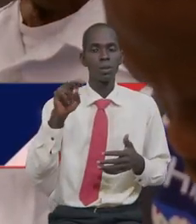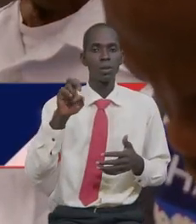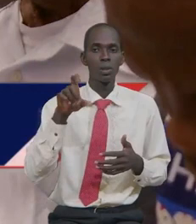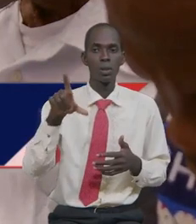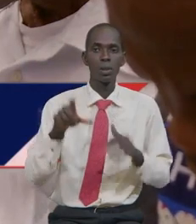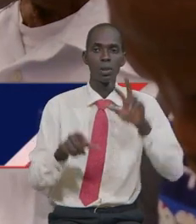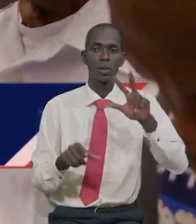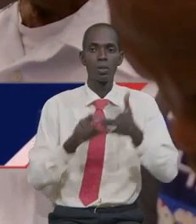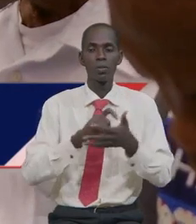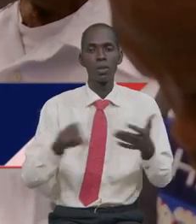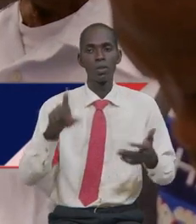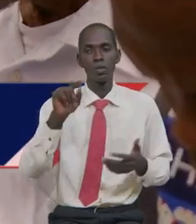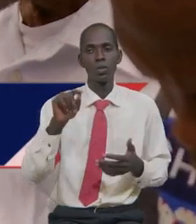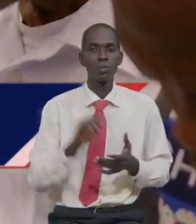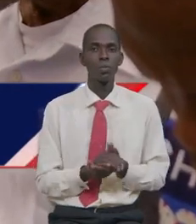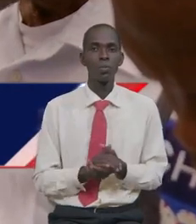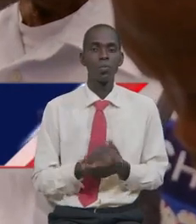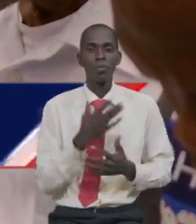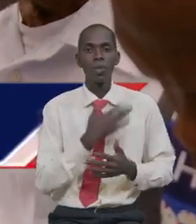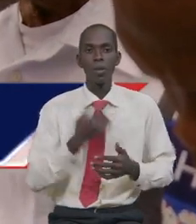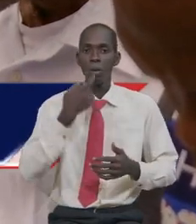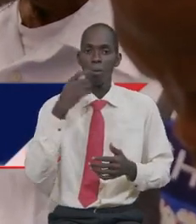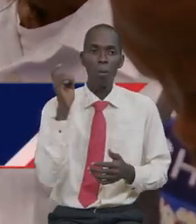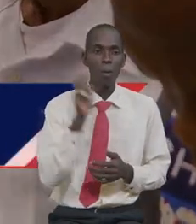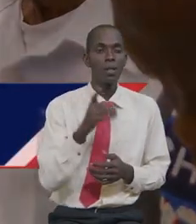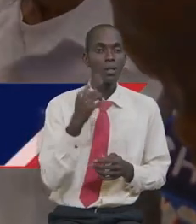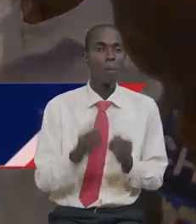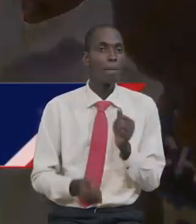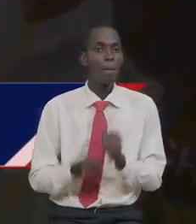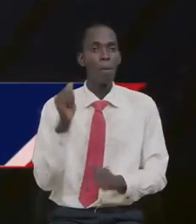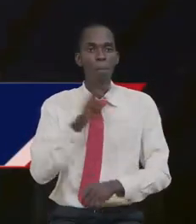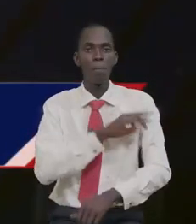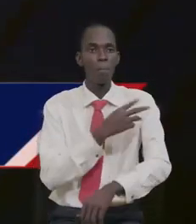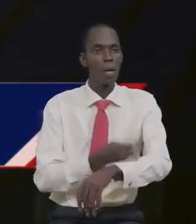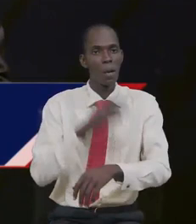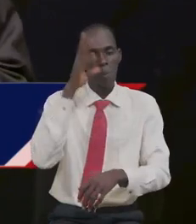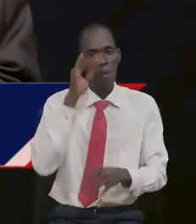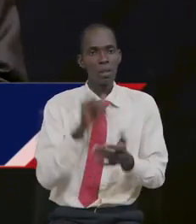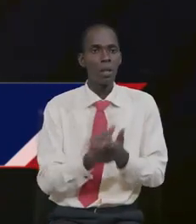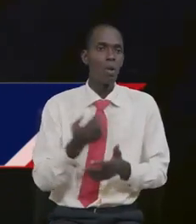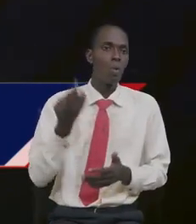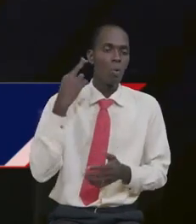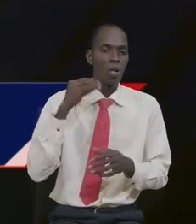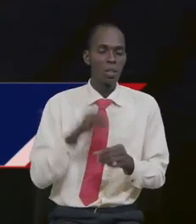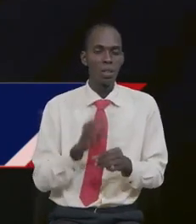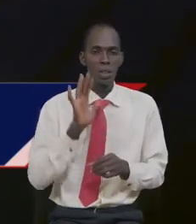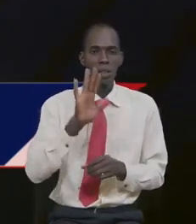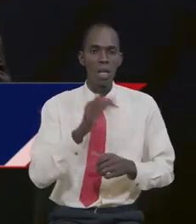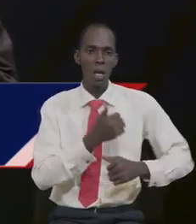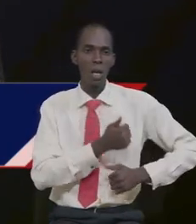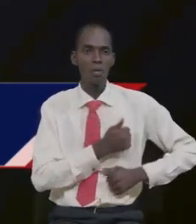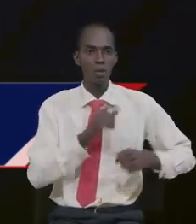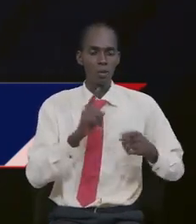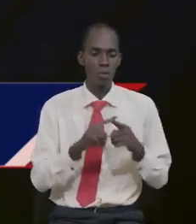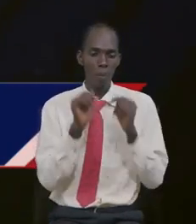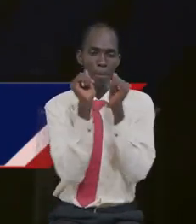3, verse 20. And he commanded the most mighty men that were in his army to bind